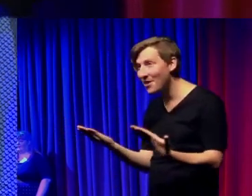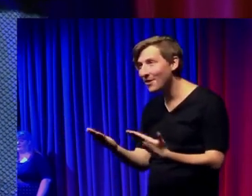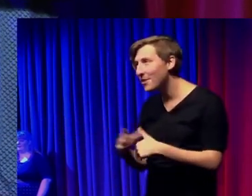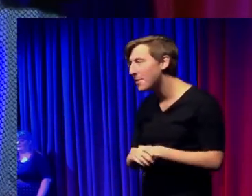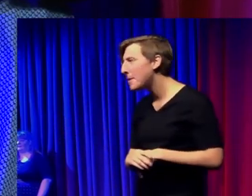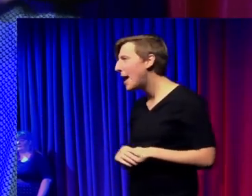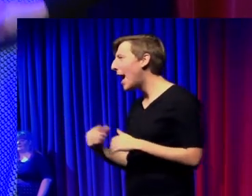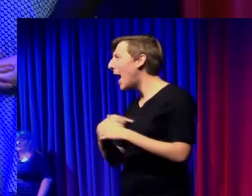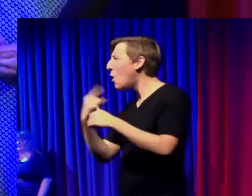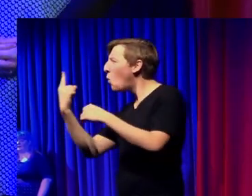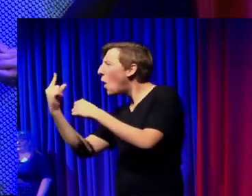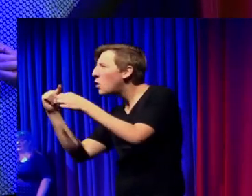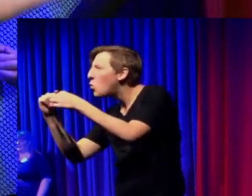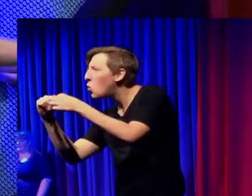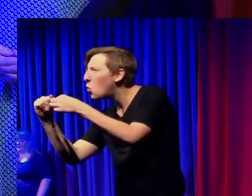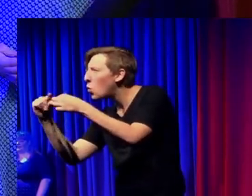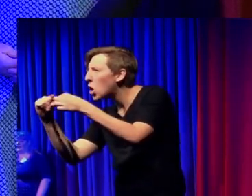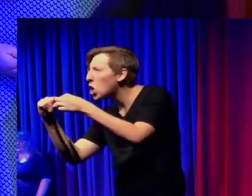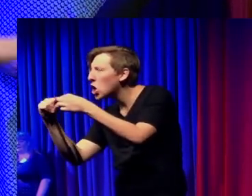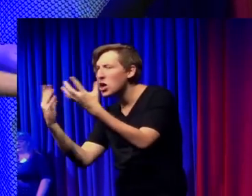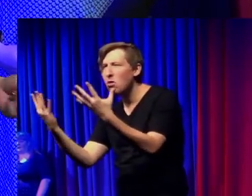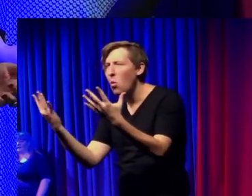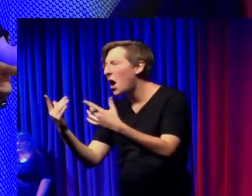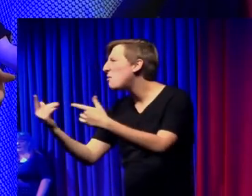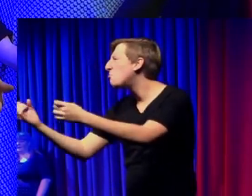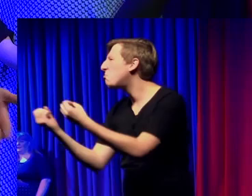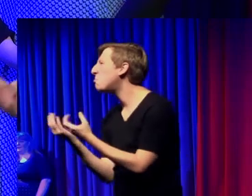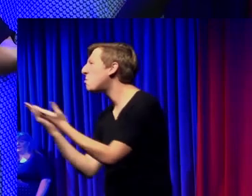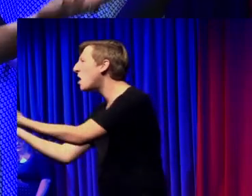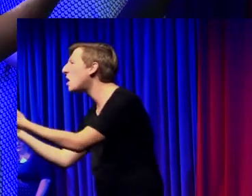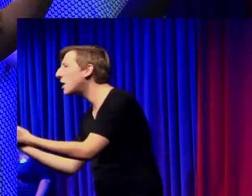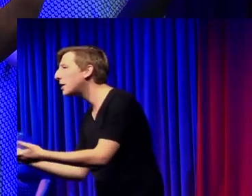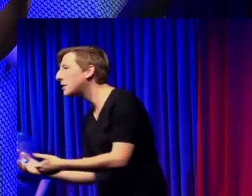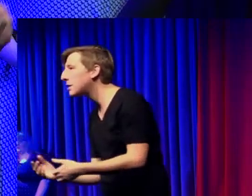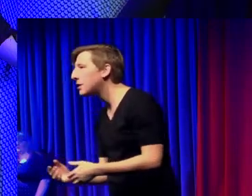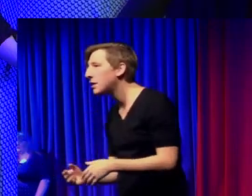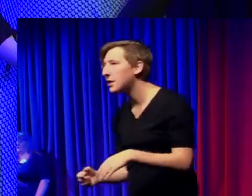I'd love to get a word to kind of like click me into this thing.